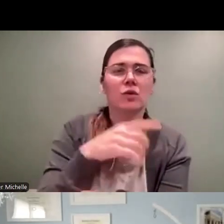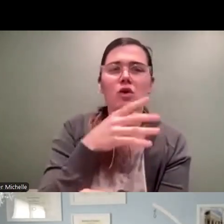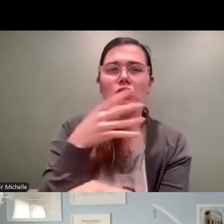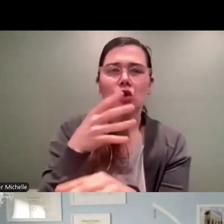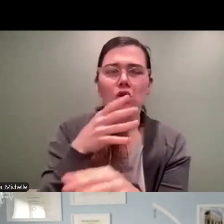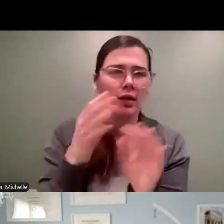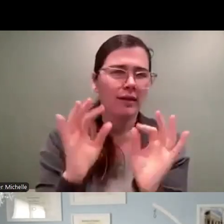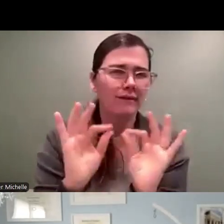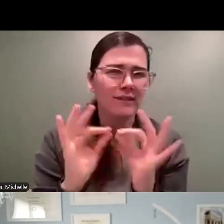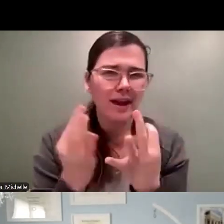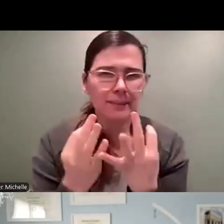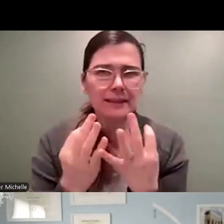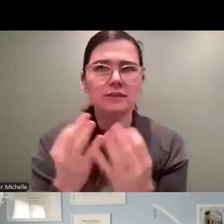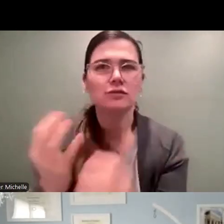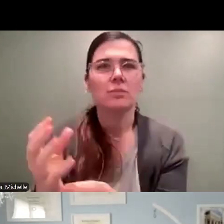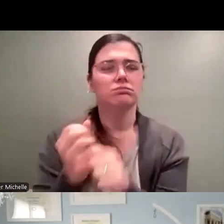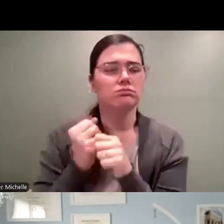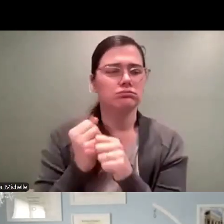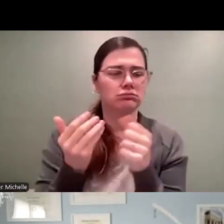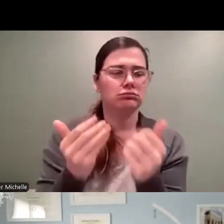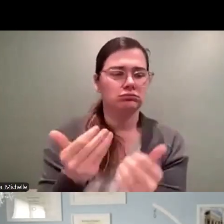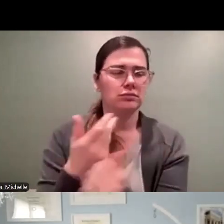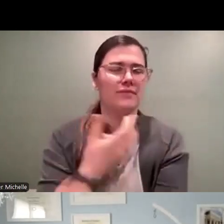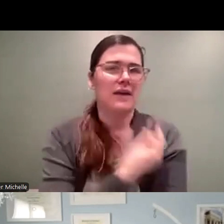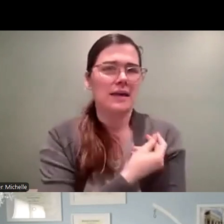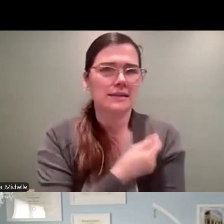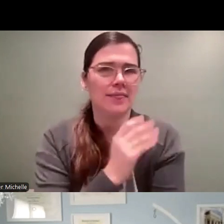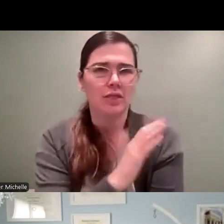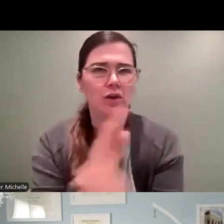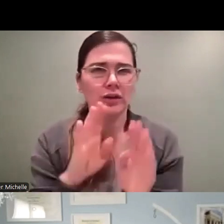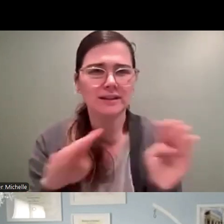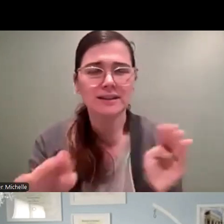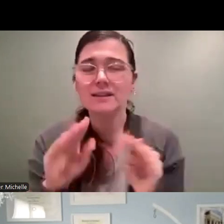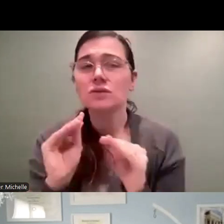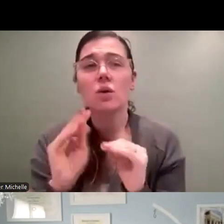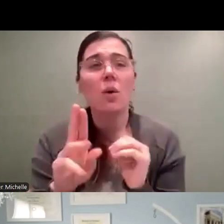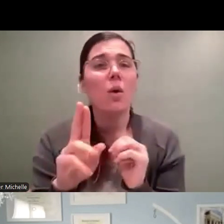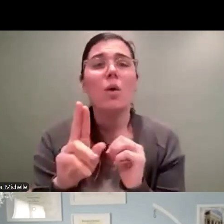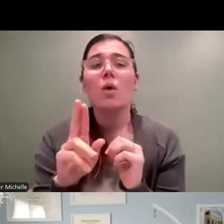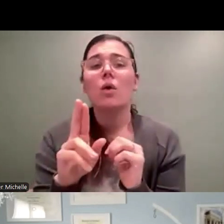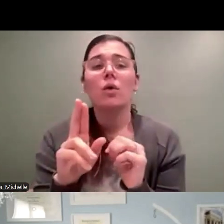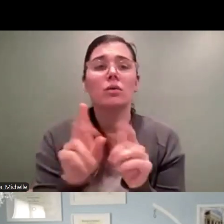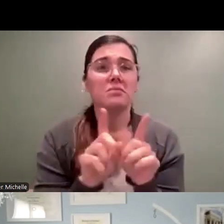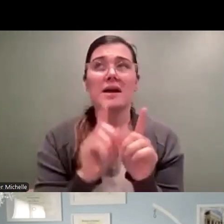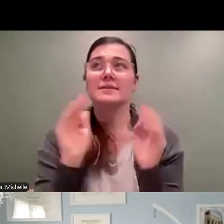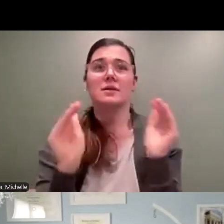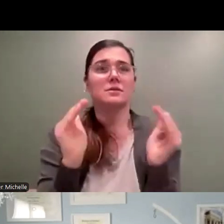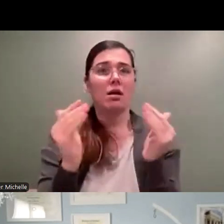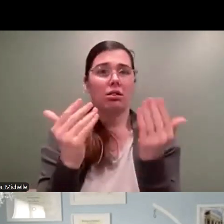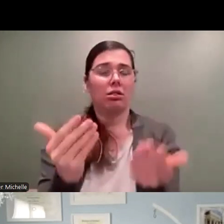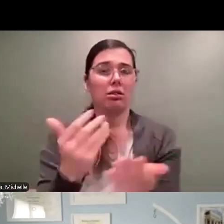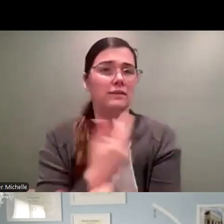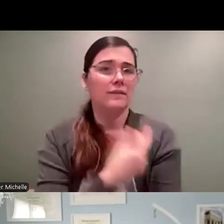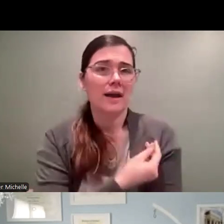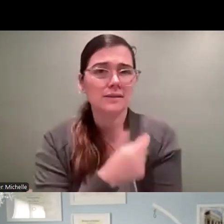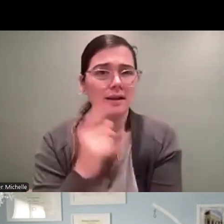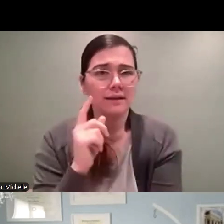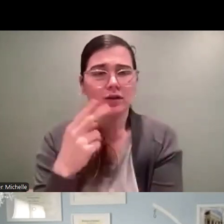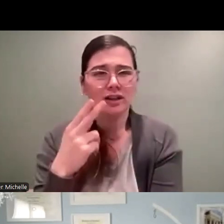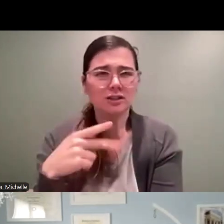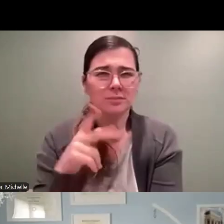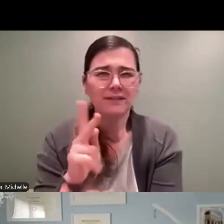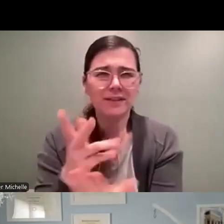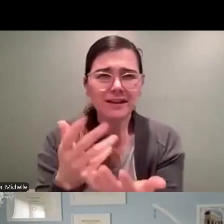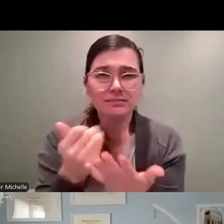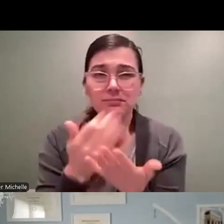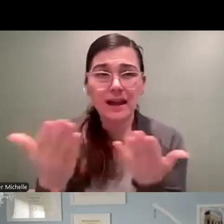families from having children be vaccinated, or else even having as an adult vaccinating yourself for HPV? Have you found anything that